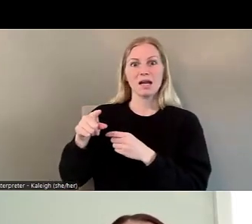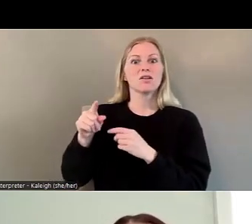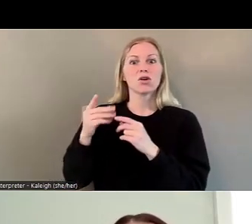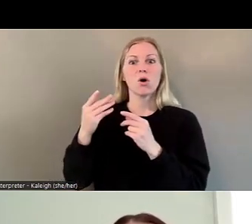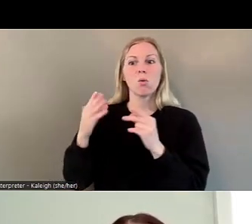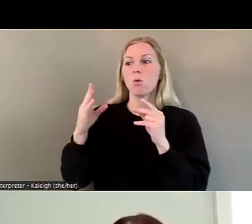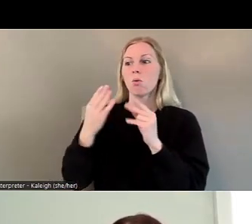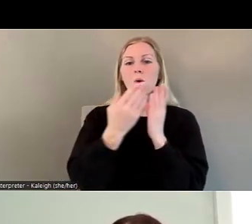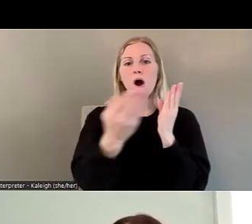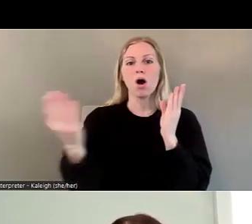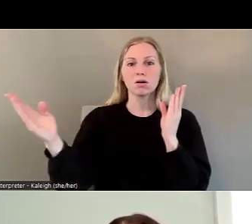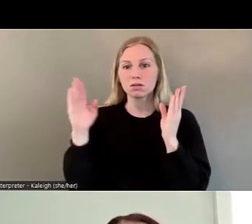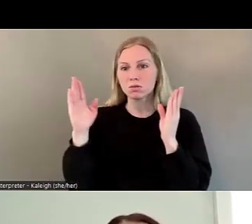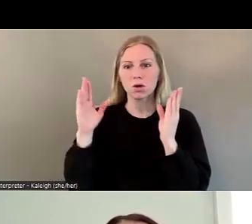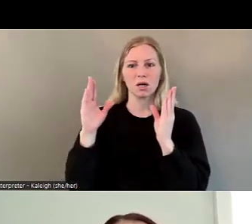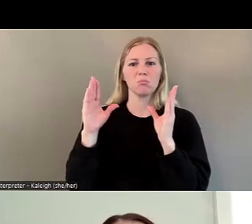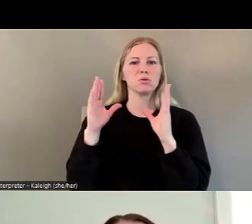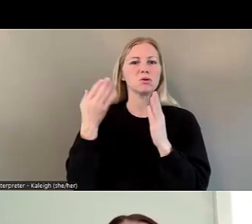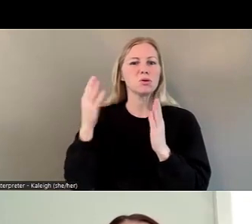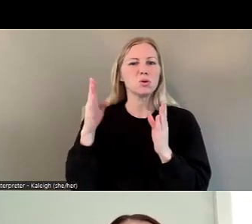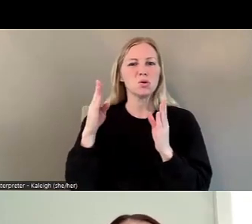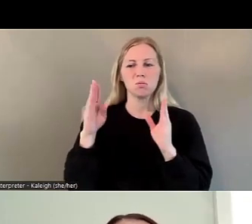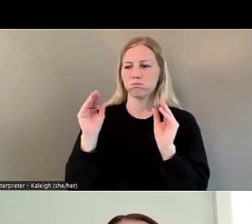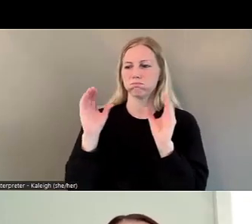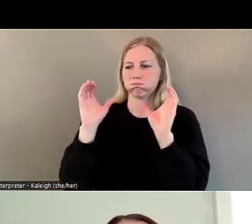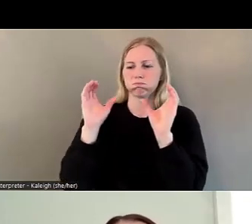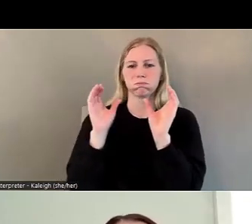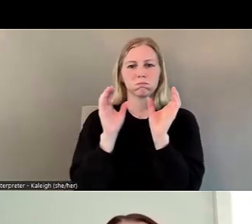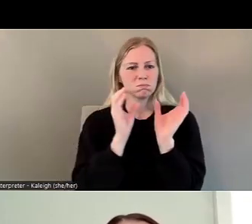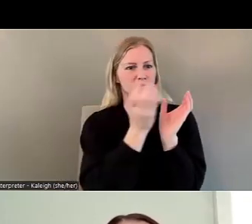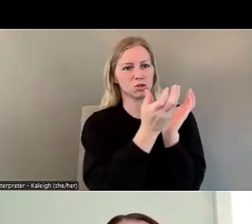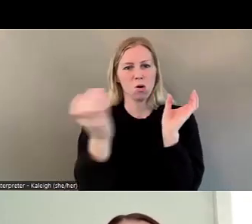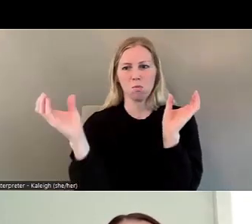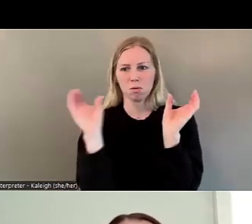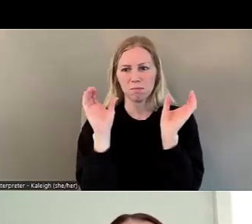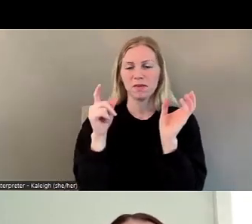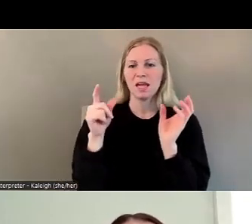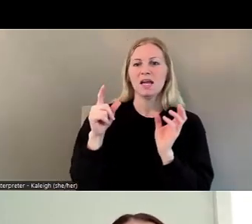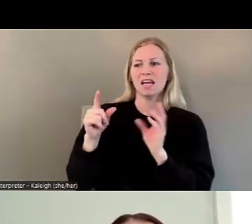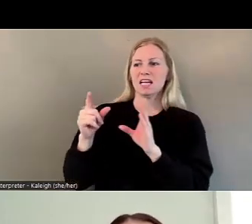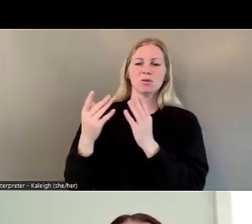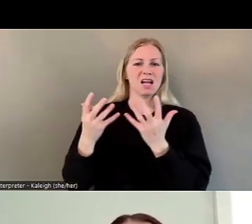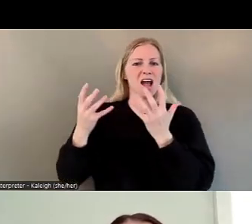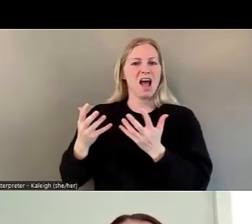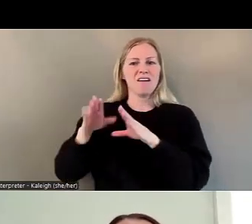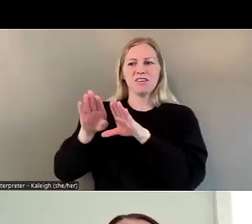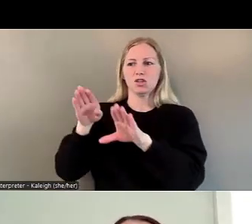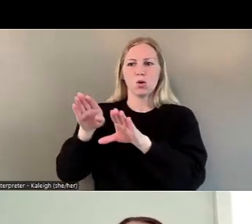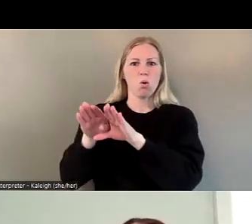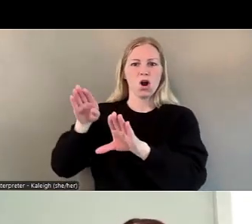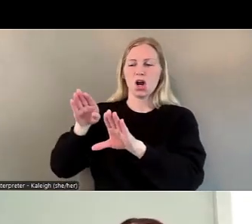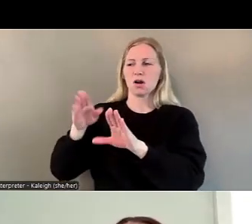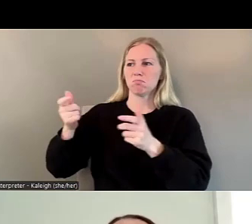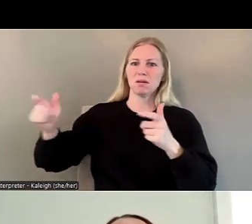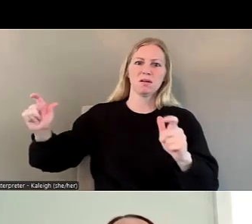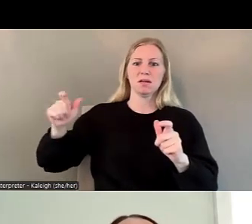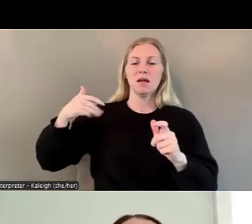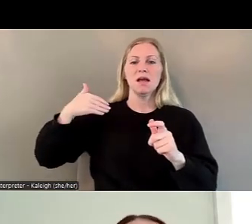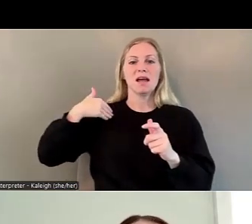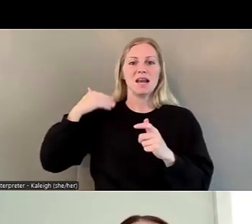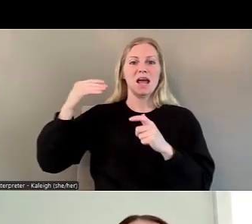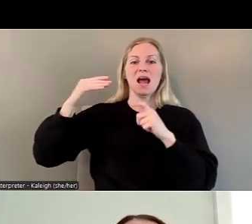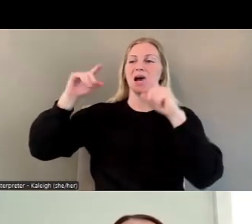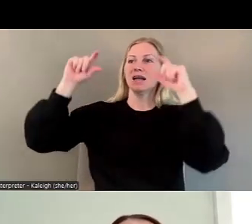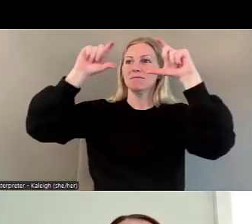And I remember the door was this big, heavy door, and it had an eye opening. And the eye opening had bars across it.